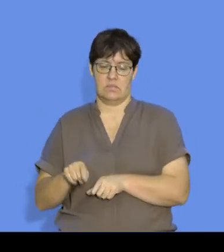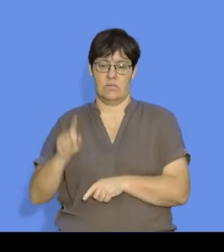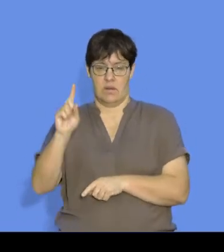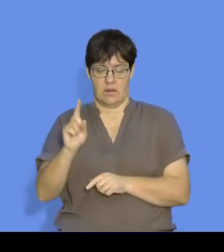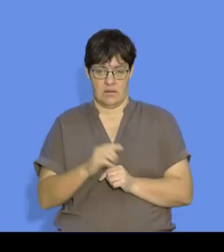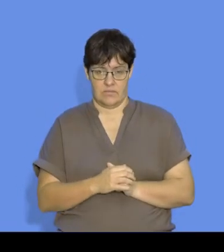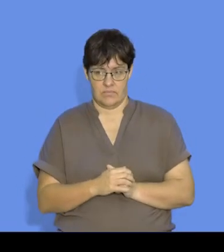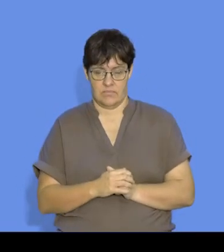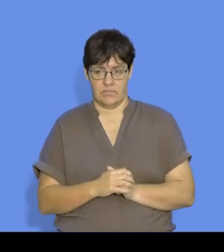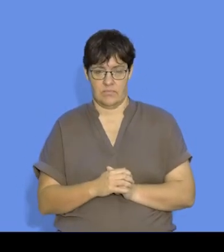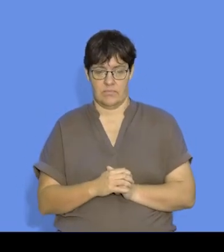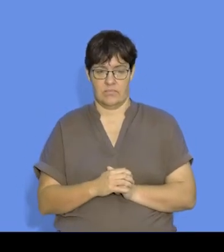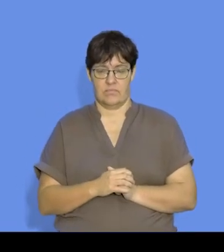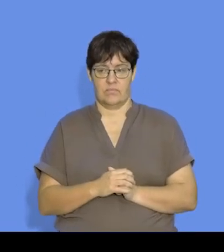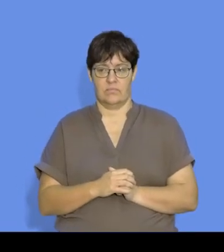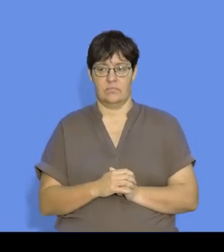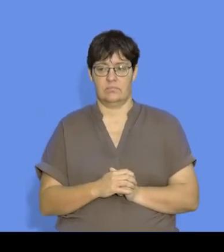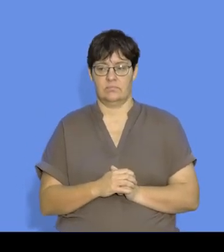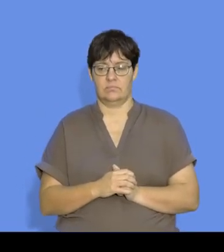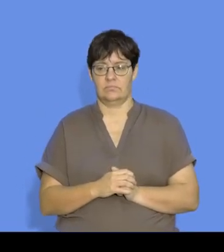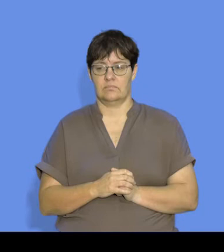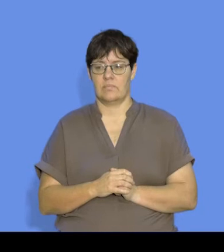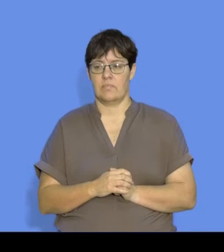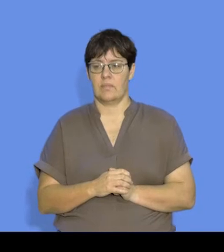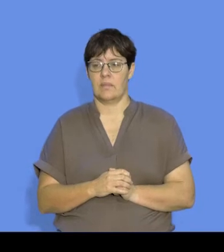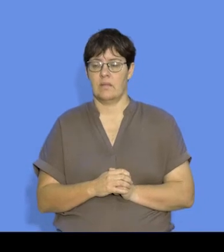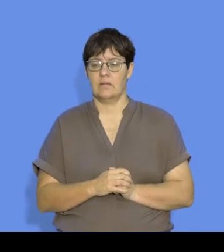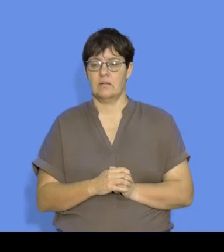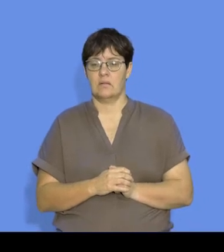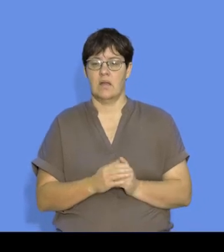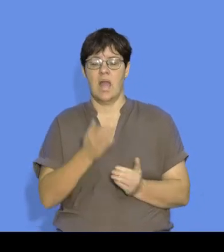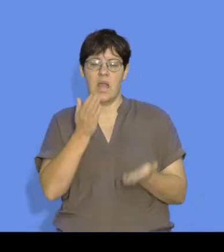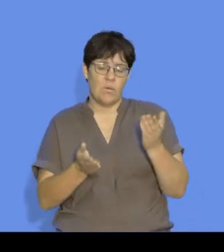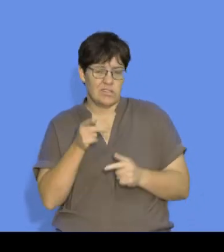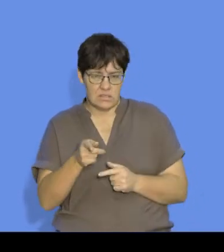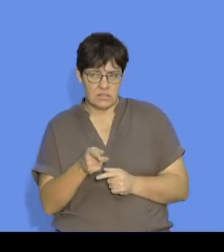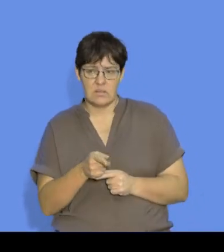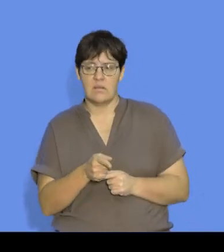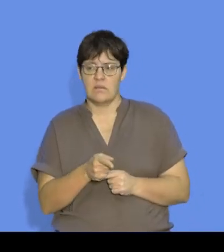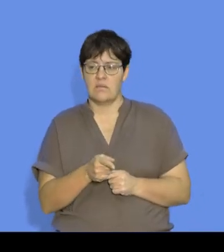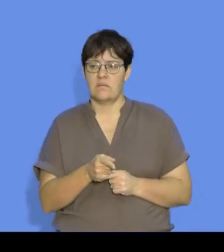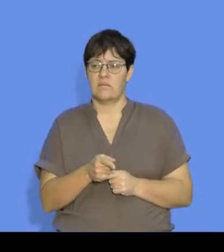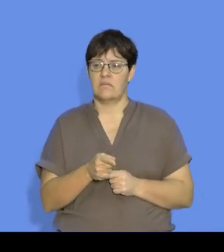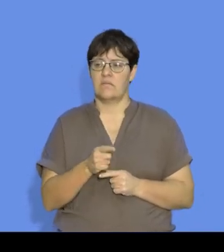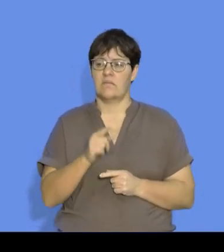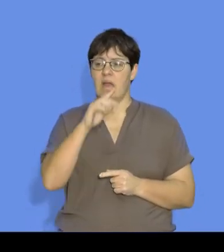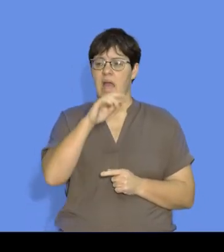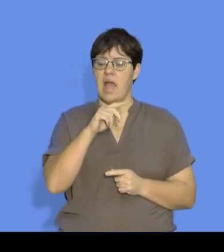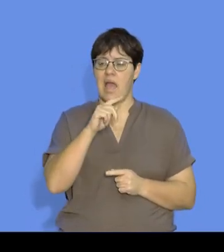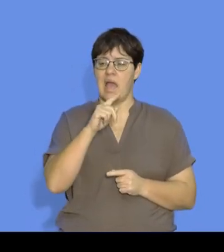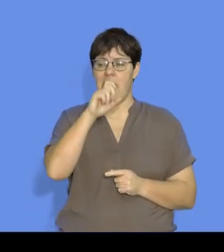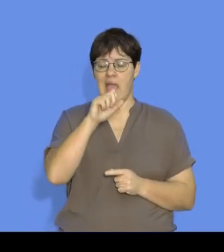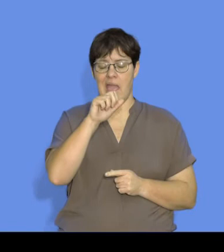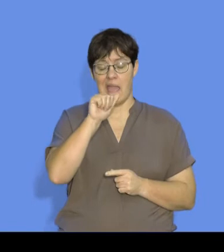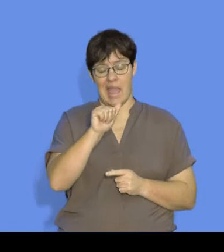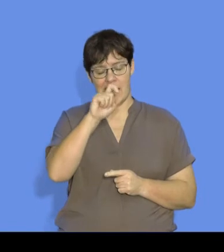1. And then what are the equations of the axis of symmetry? Remember, axis of symmetry have